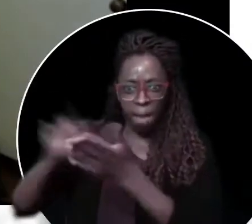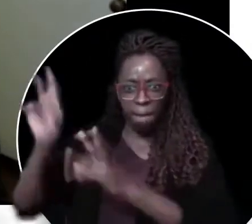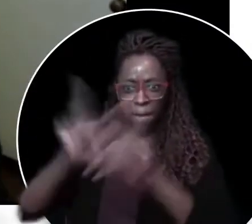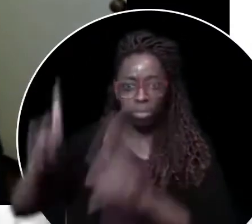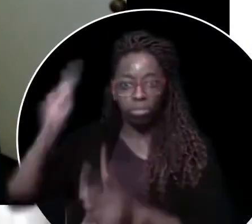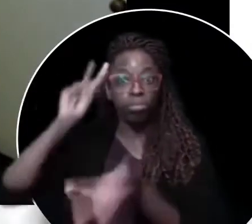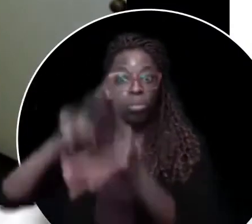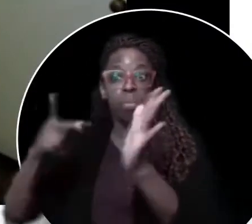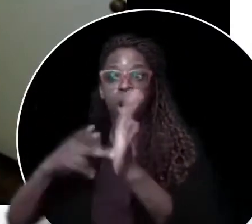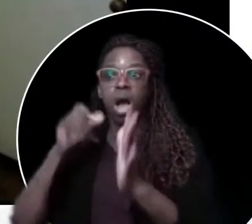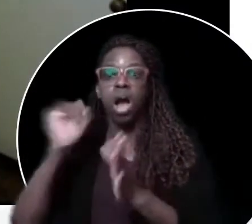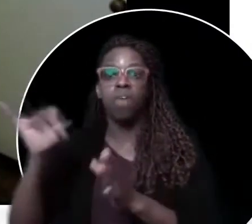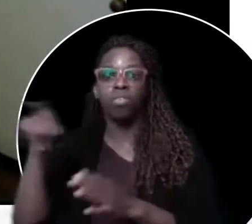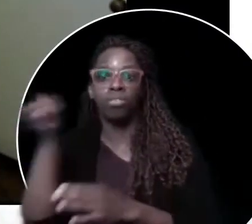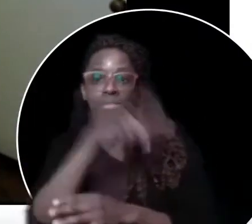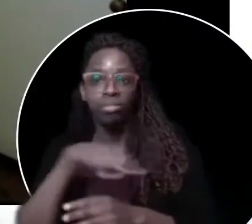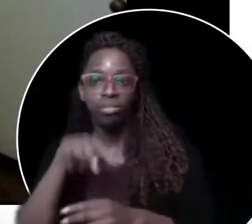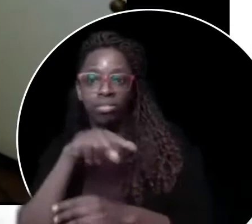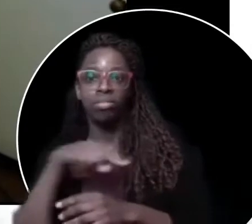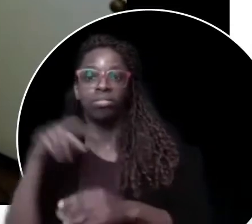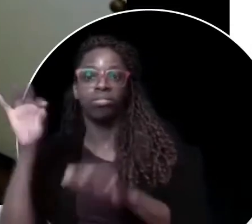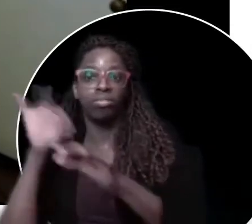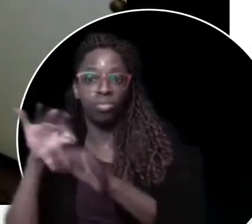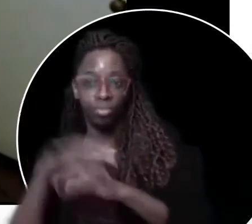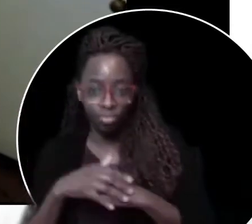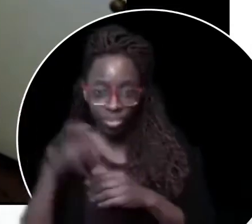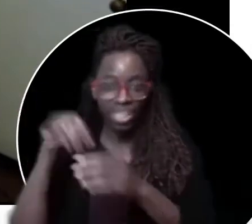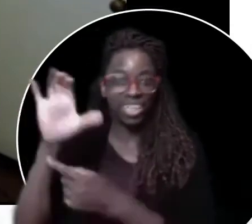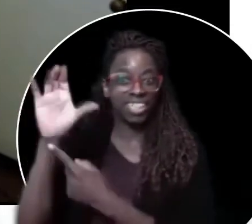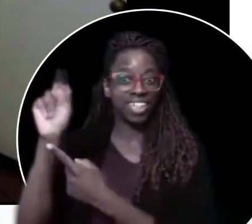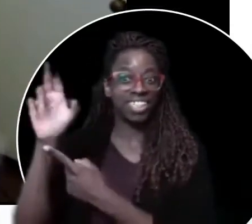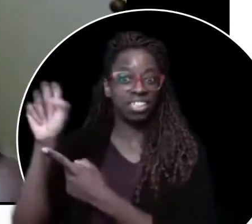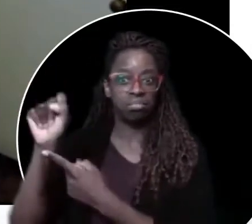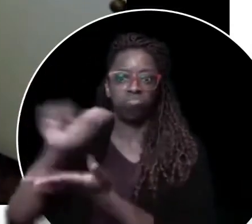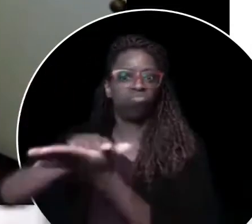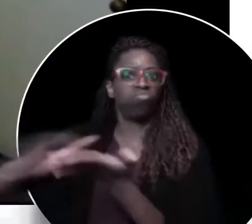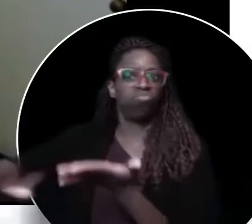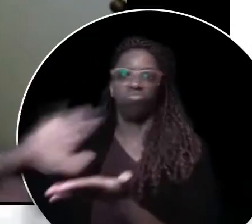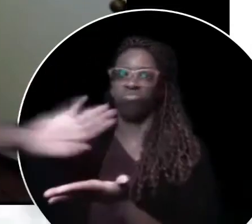went very well for the administration, which is good.